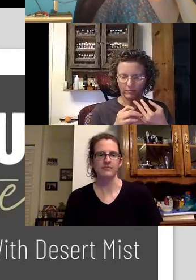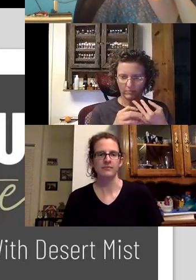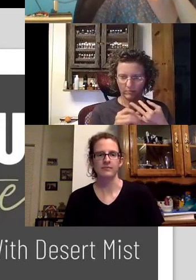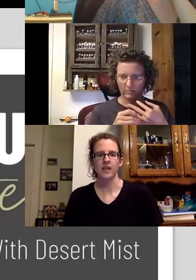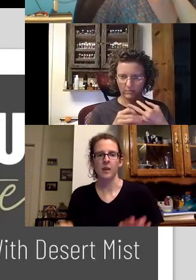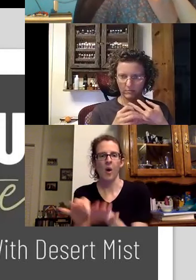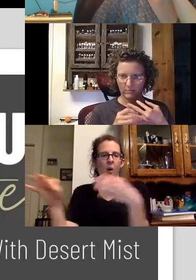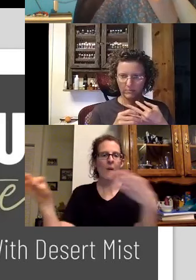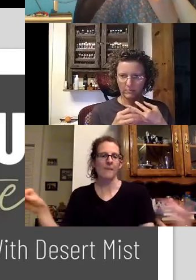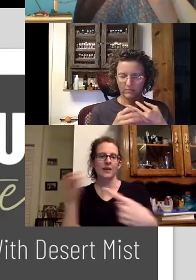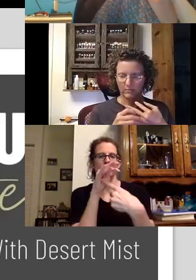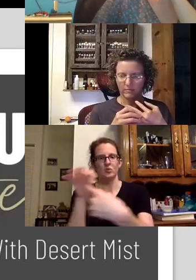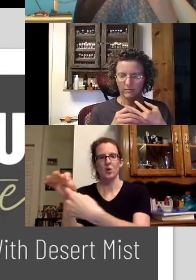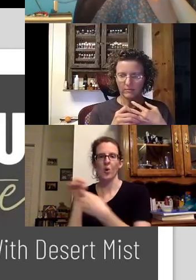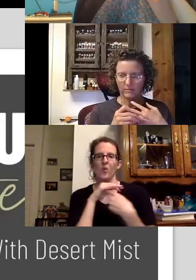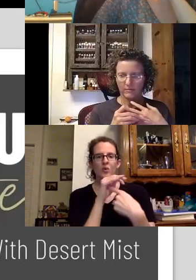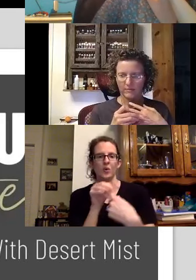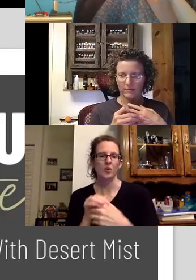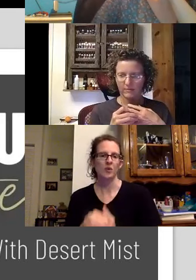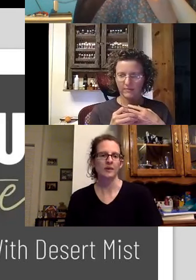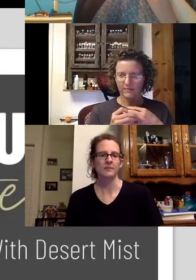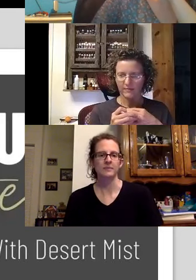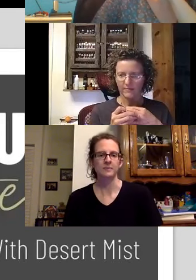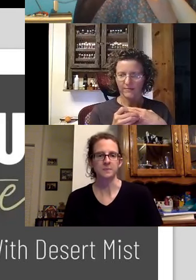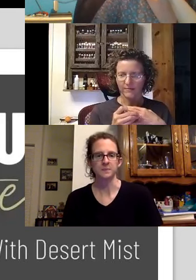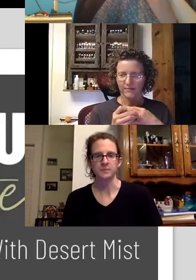you how beautiful it is.